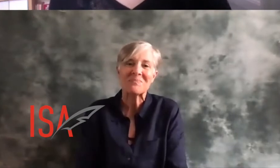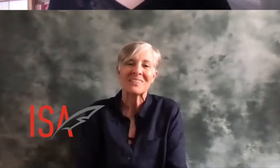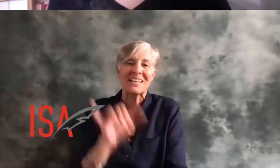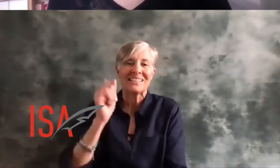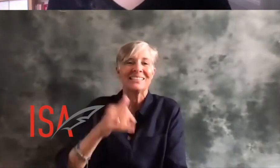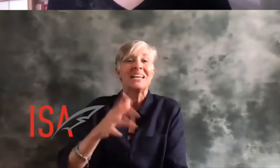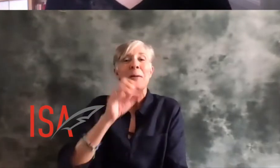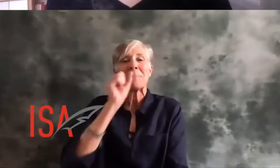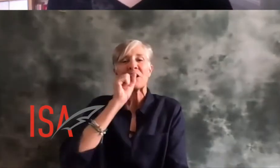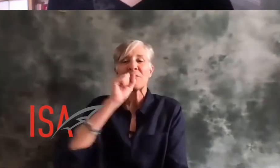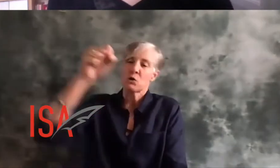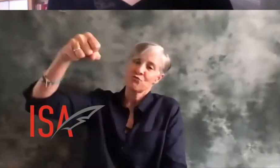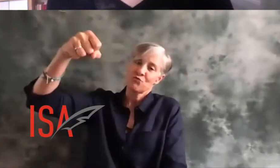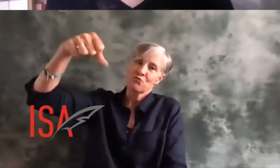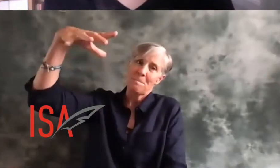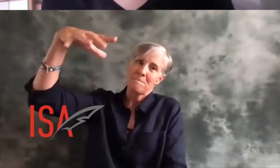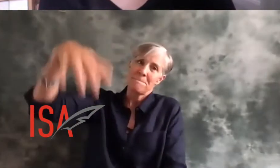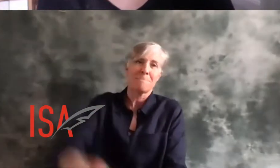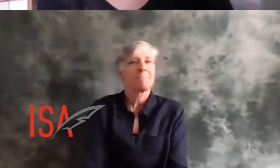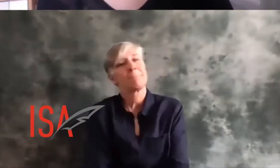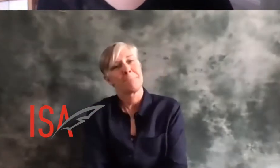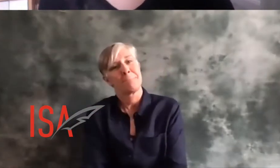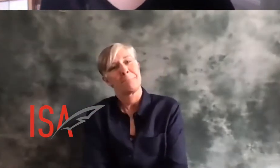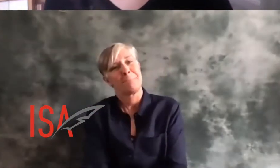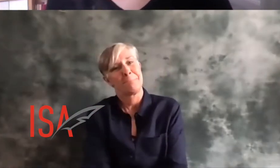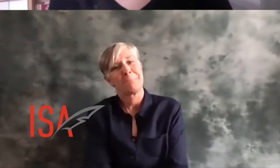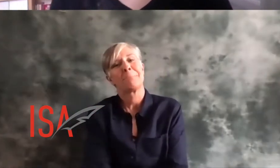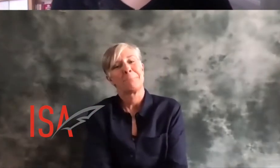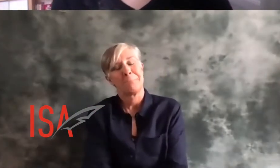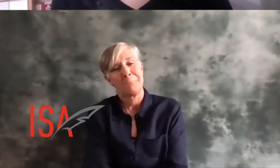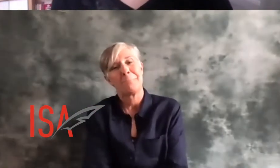drop. Okay.